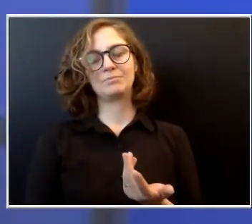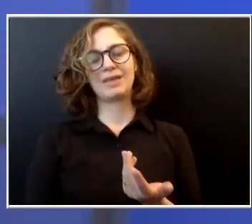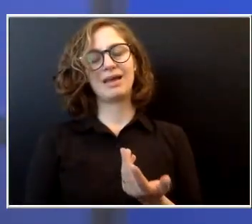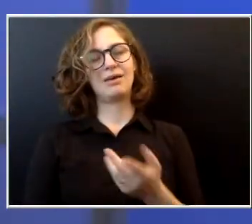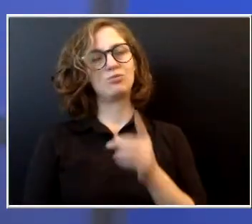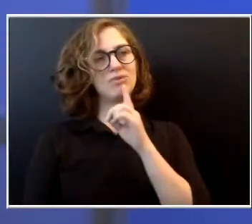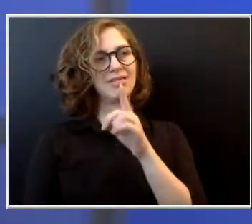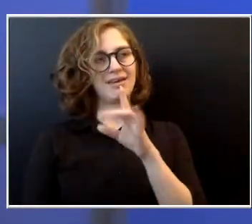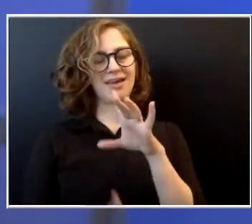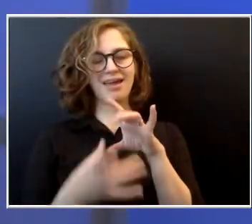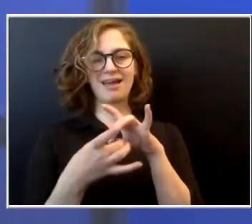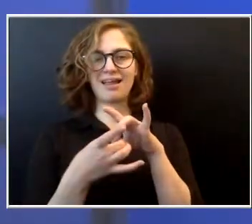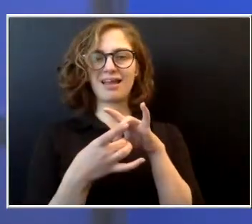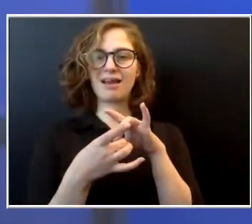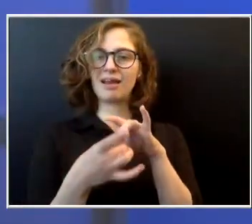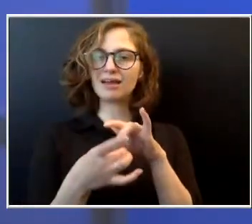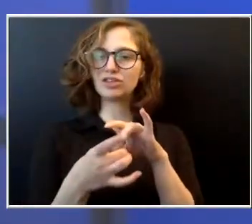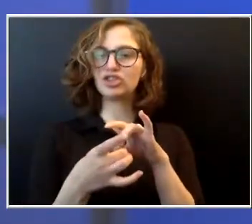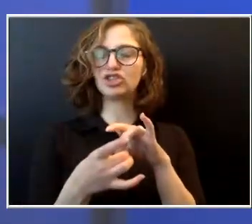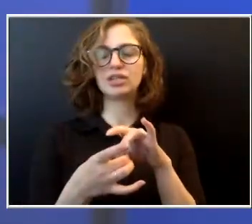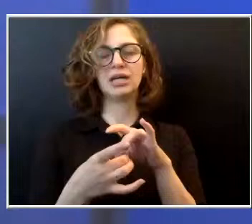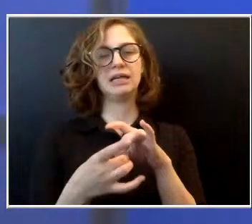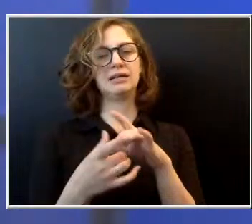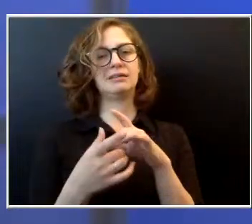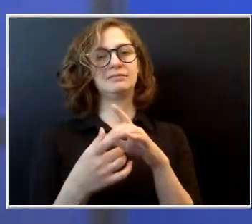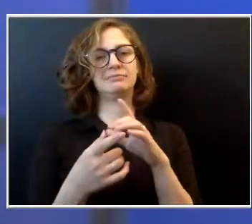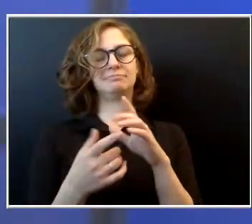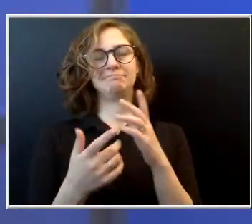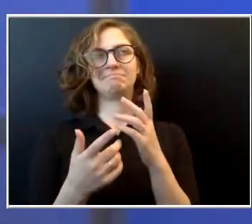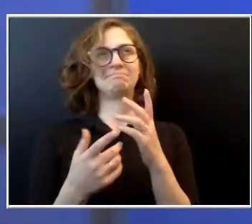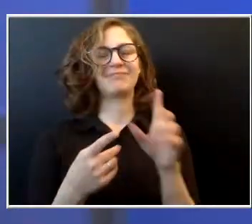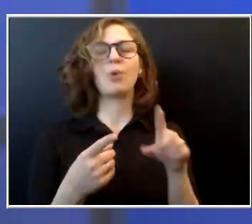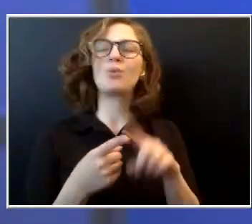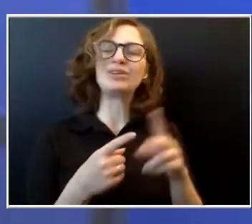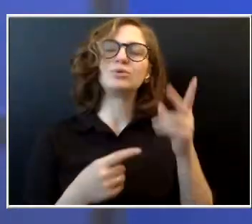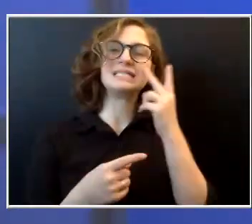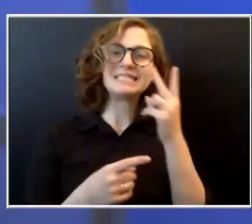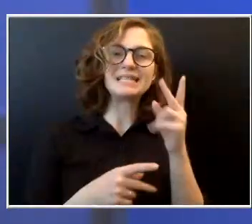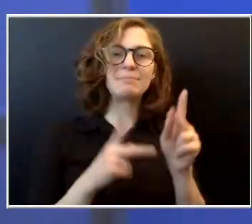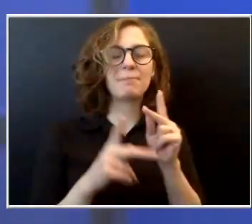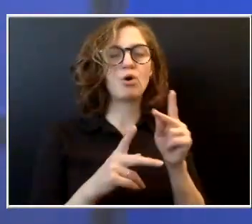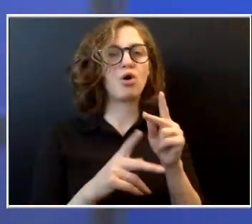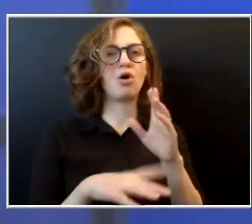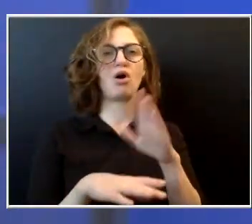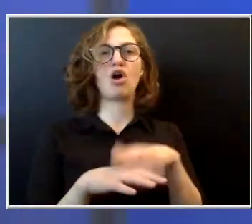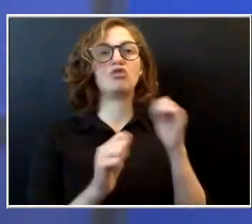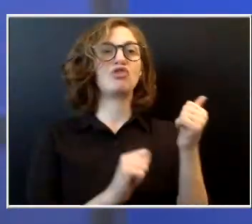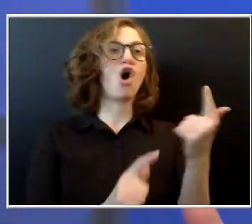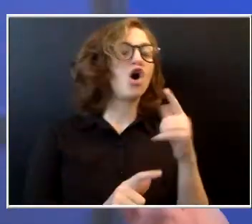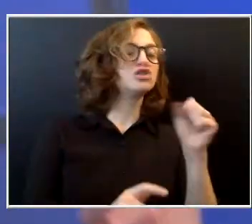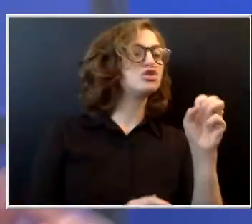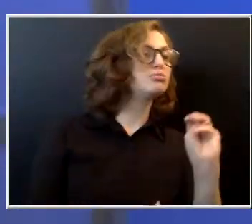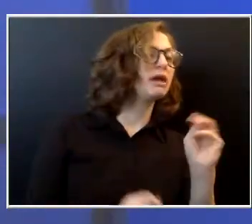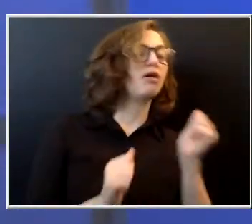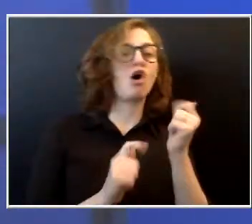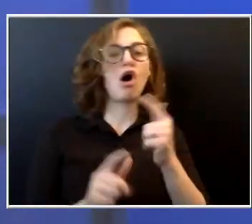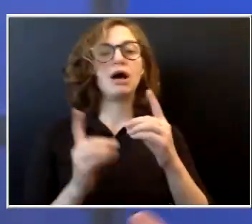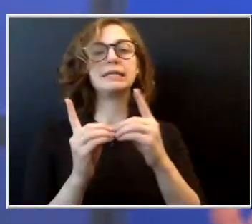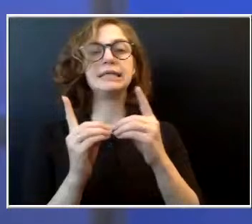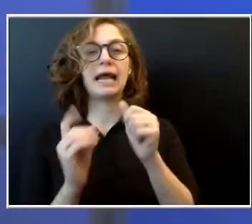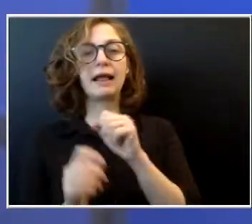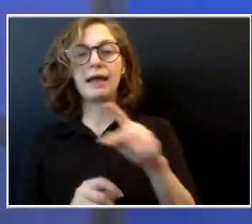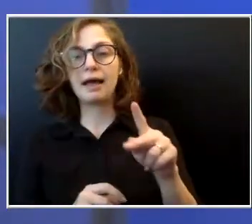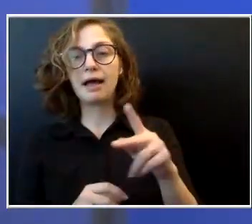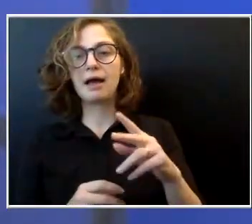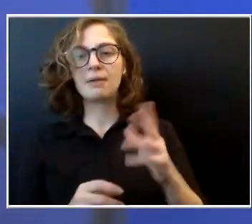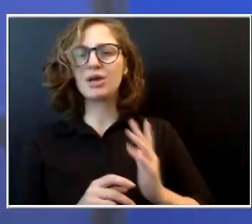when we see so many people that are on, all the socials and all the dating apps, it used to be that I'd have to get your phone